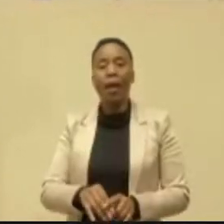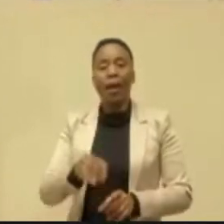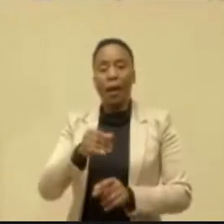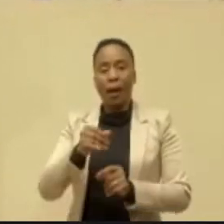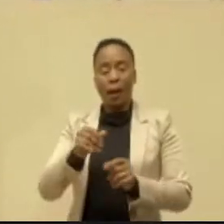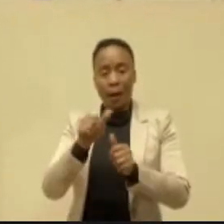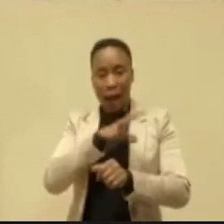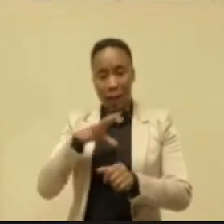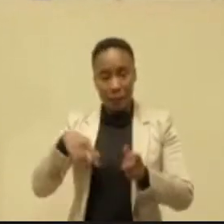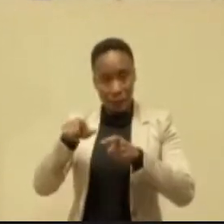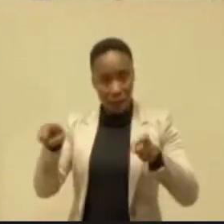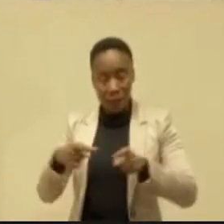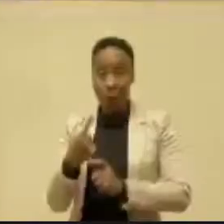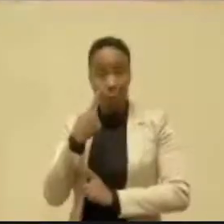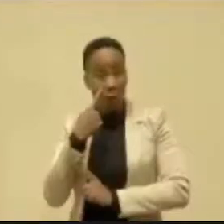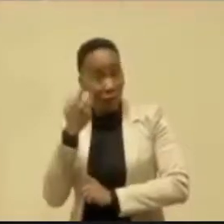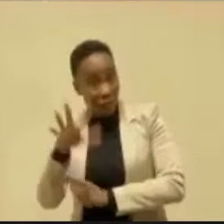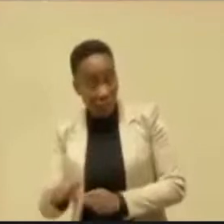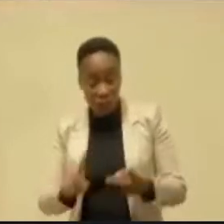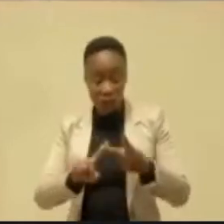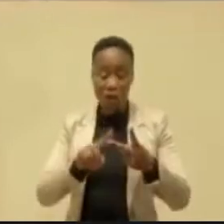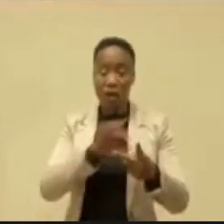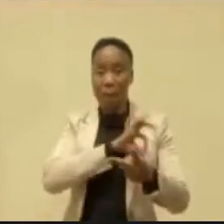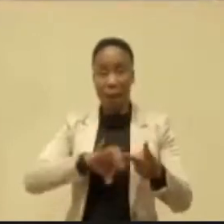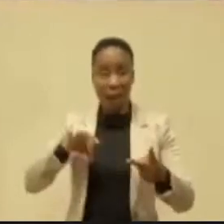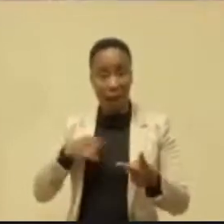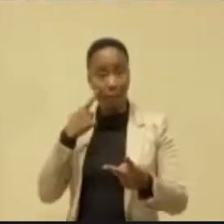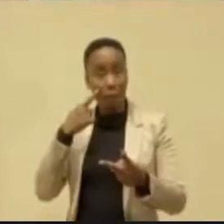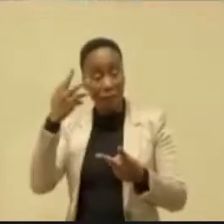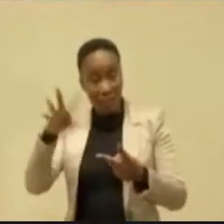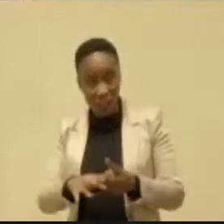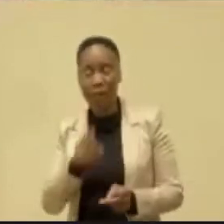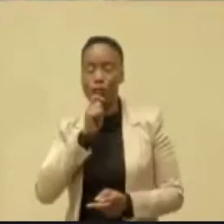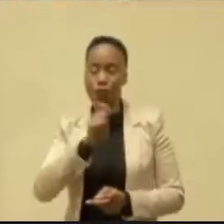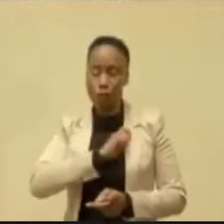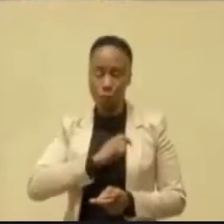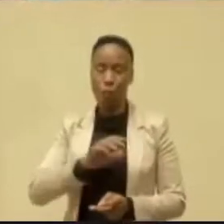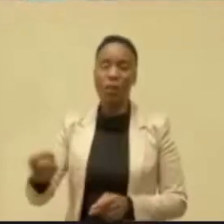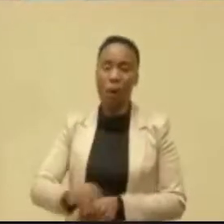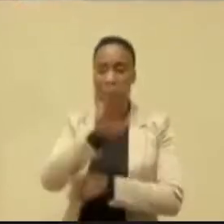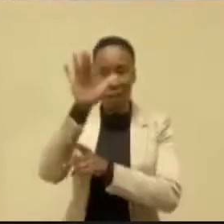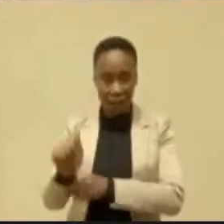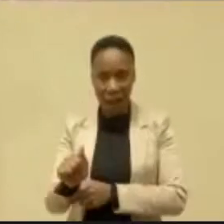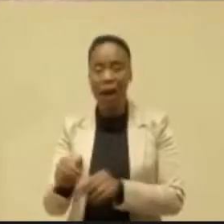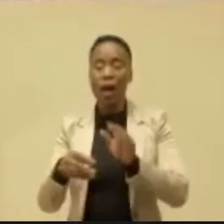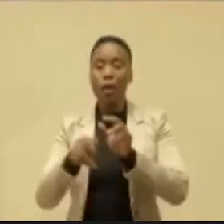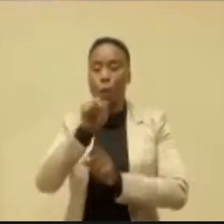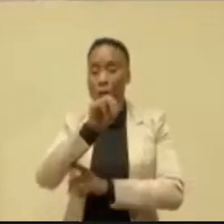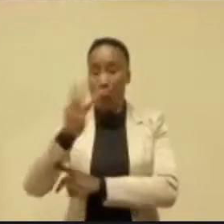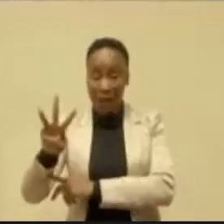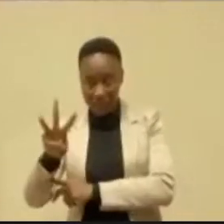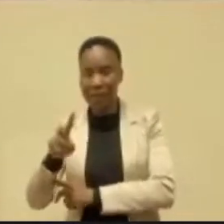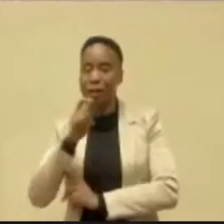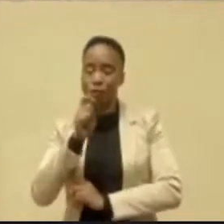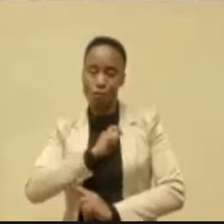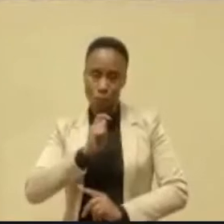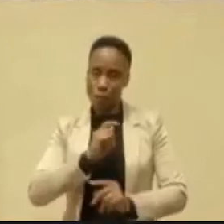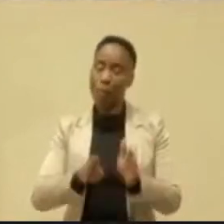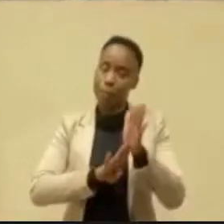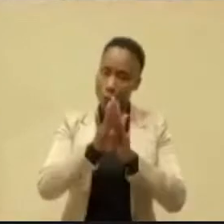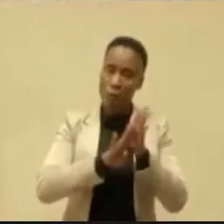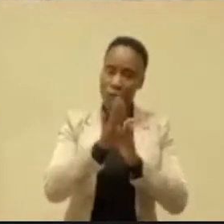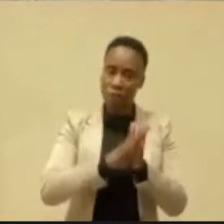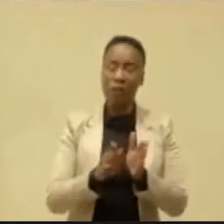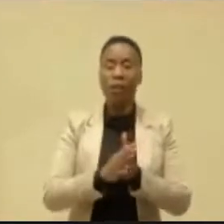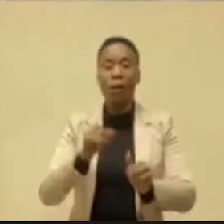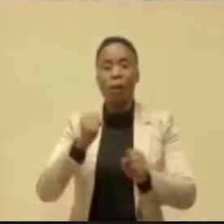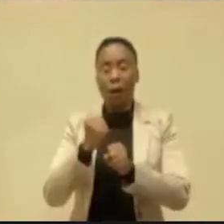that indeed as a south africa and in northwest we have improved in terms of corporate governance because in